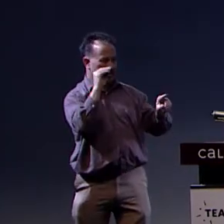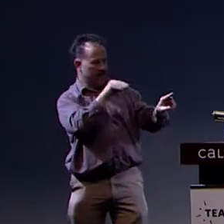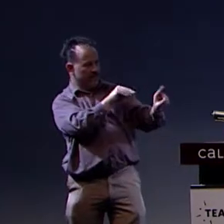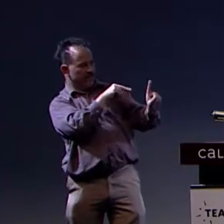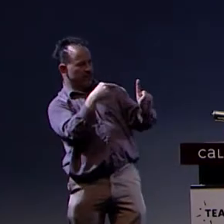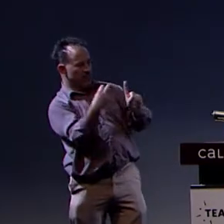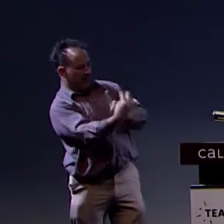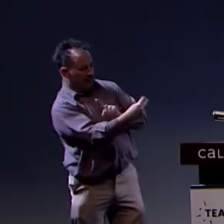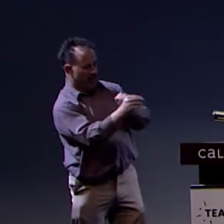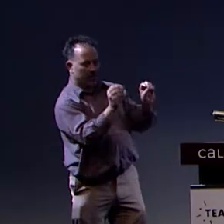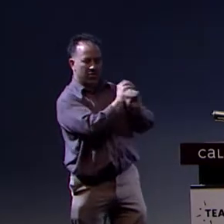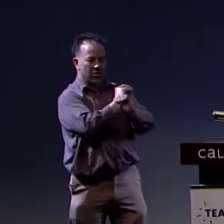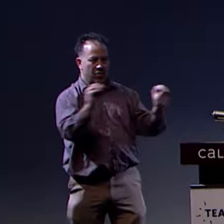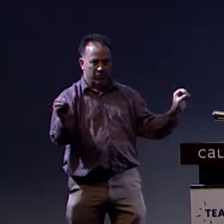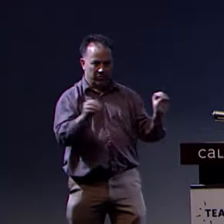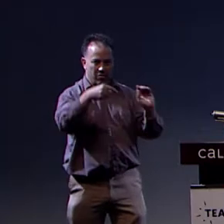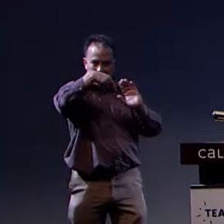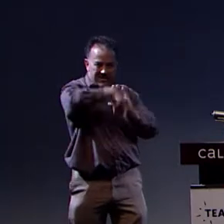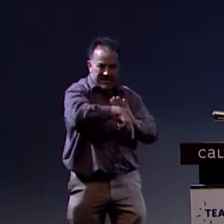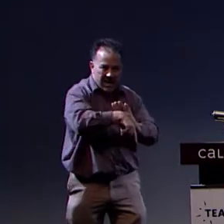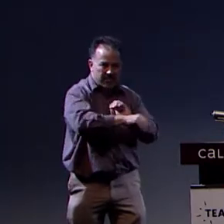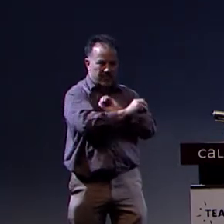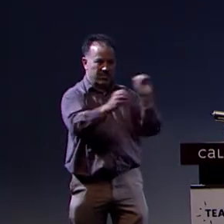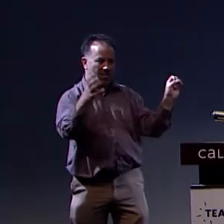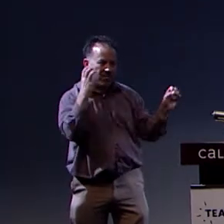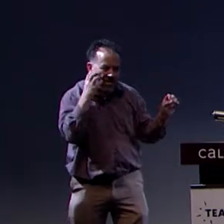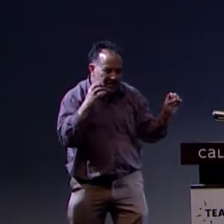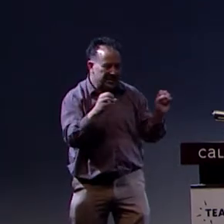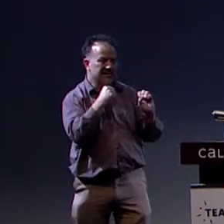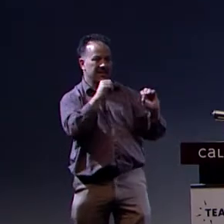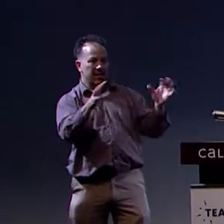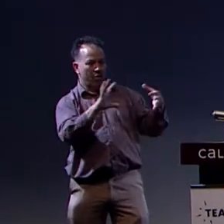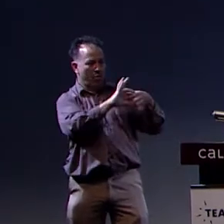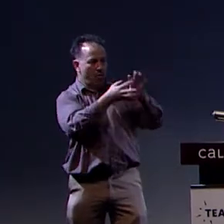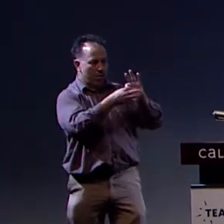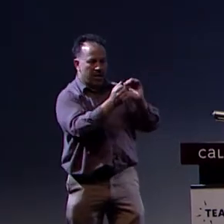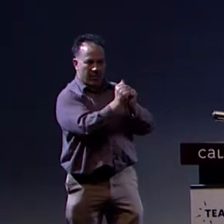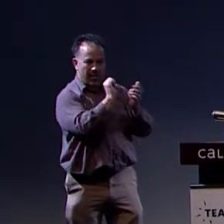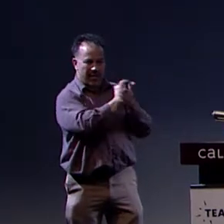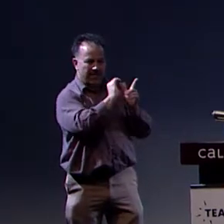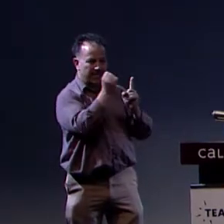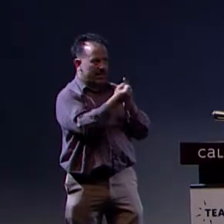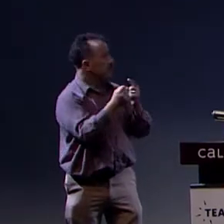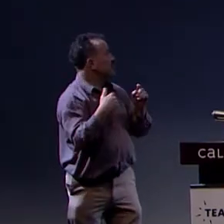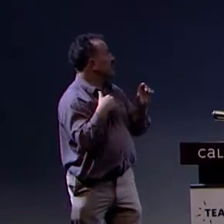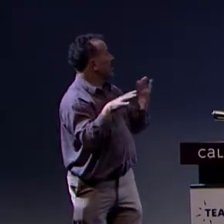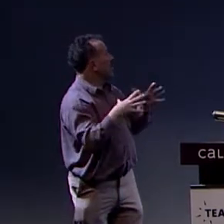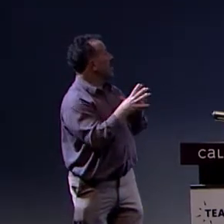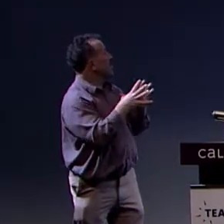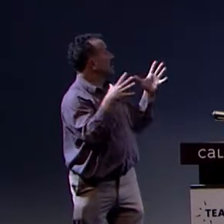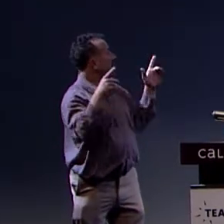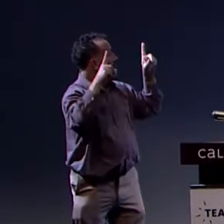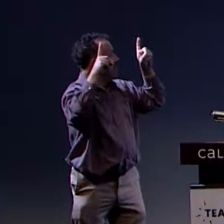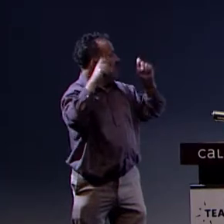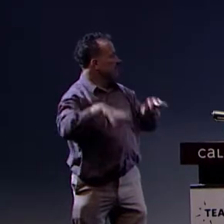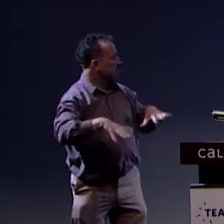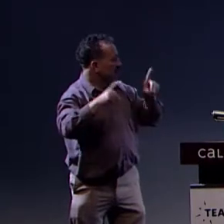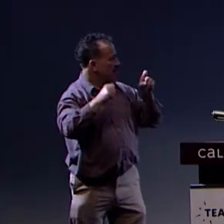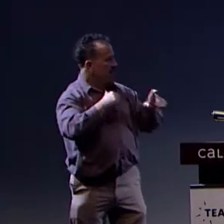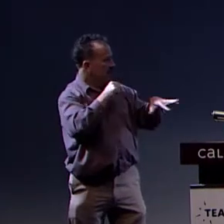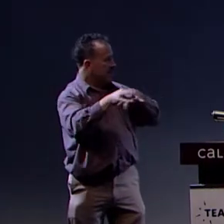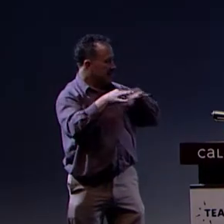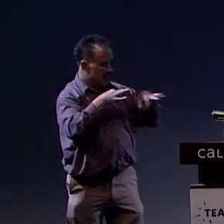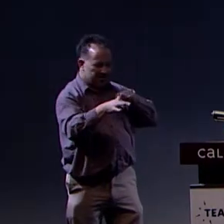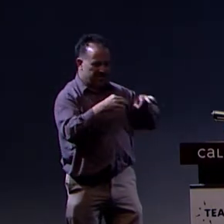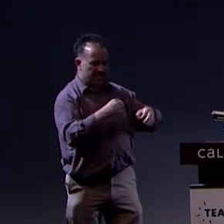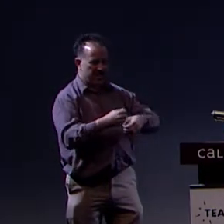get any parallax, they have no depth, they don't coordinate with the environment that they're in. So I did a whole number of experiments. I'm not really going to explain too many of these